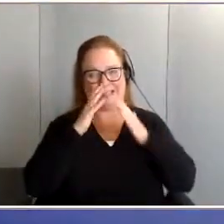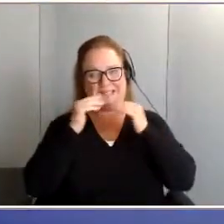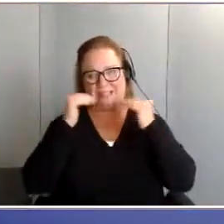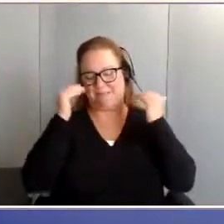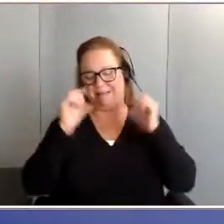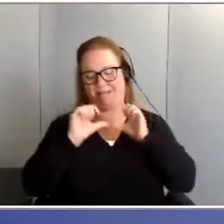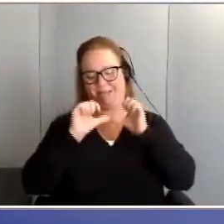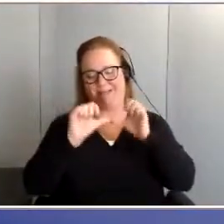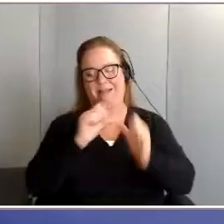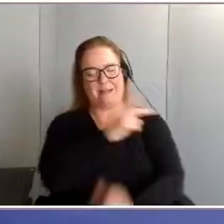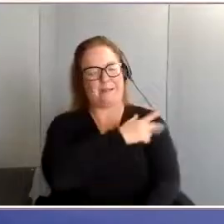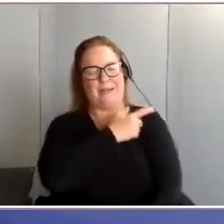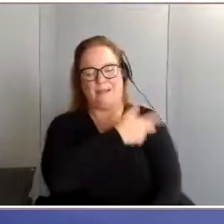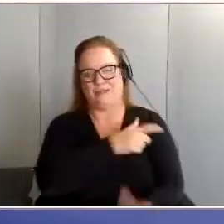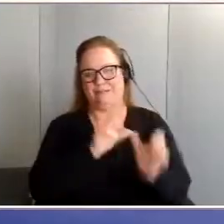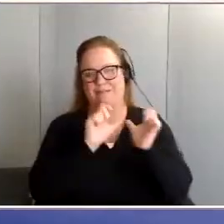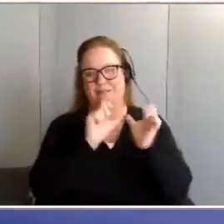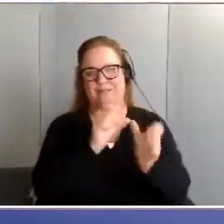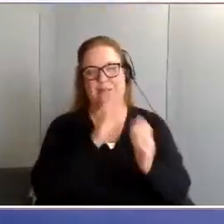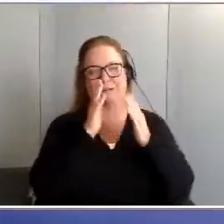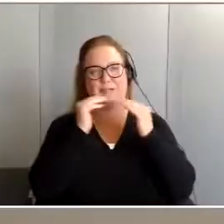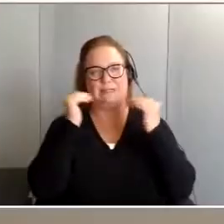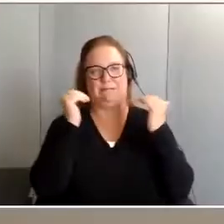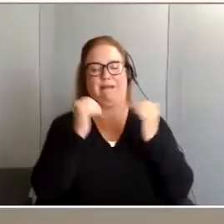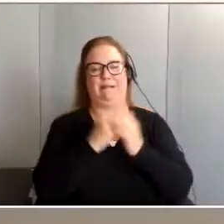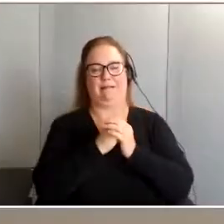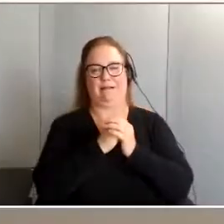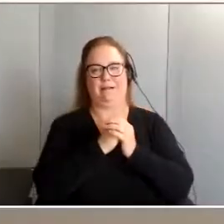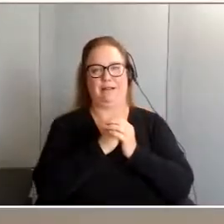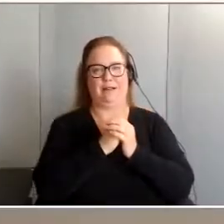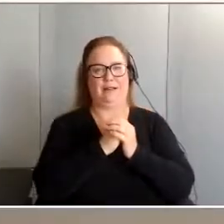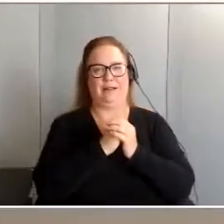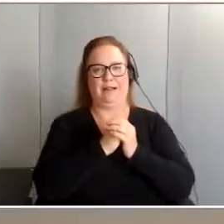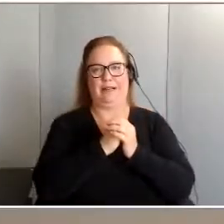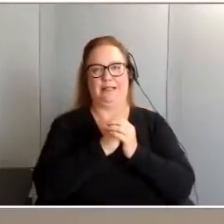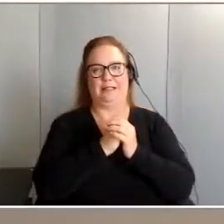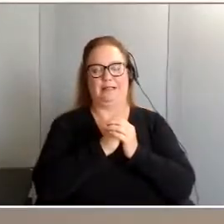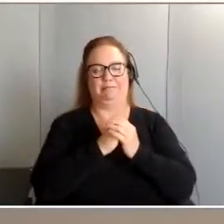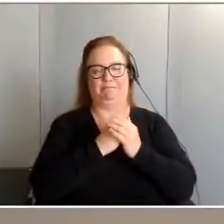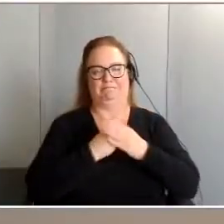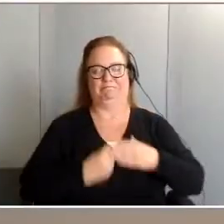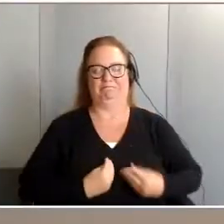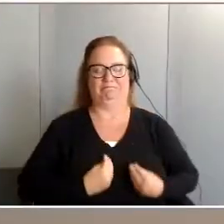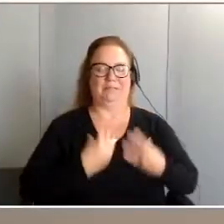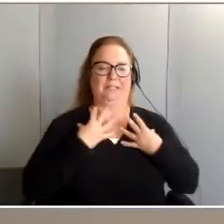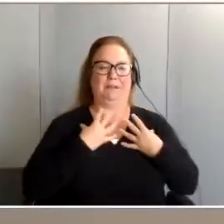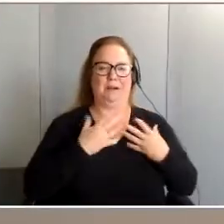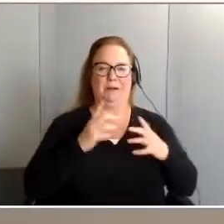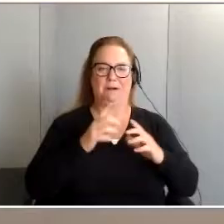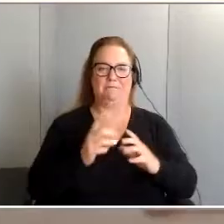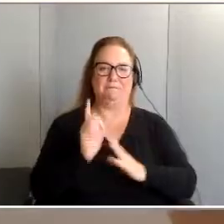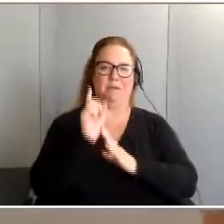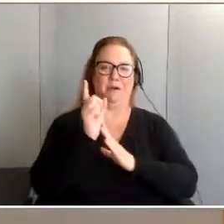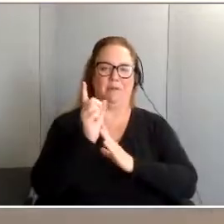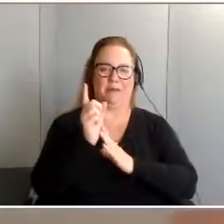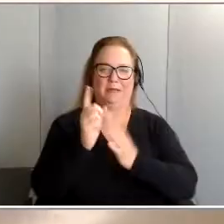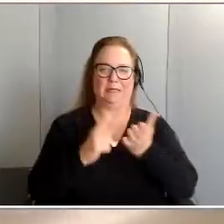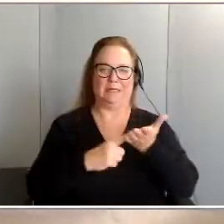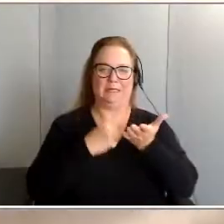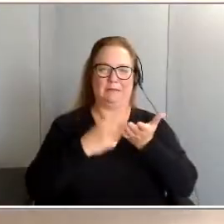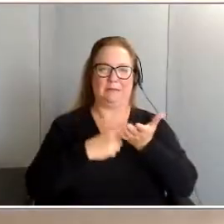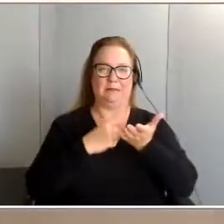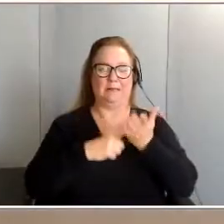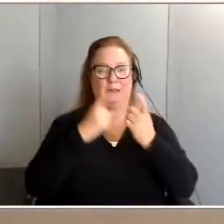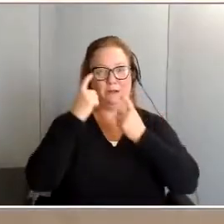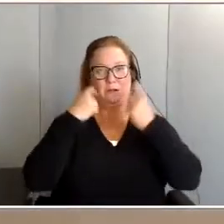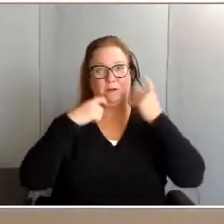patient's face. I mean, it's a complete just uplifting moment for them. Also, sometimes their tears shed because